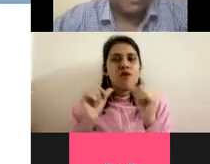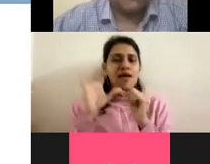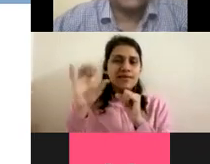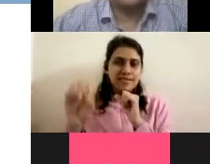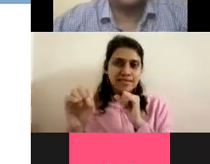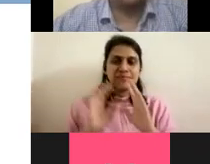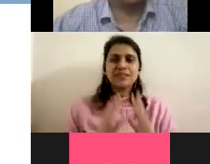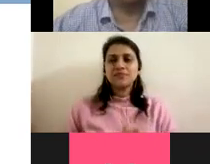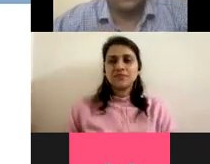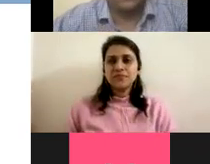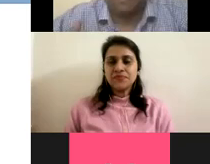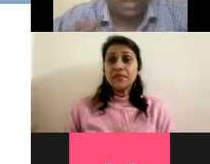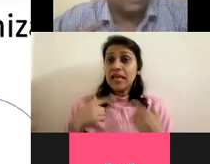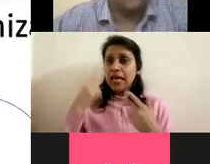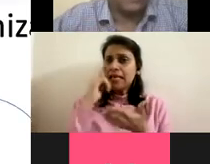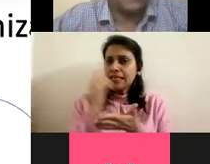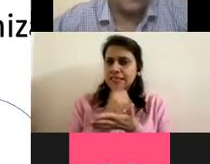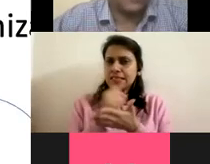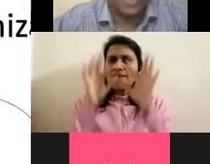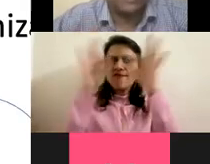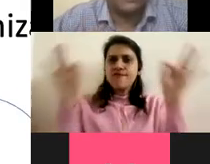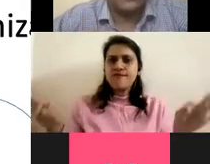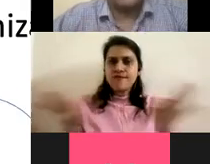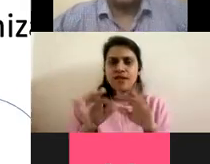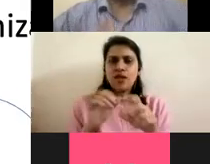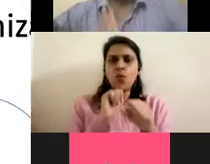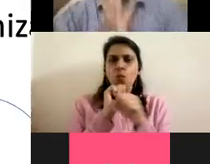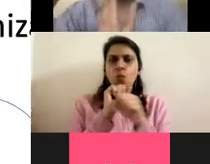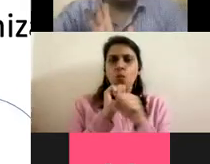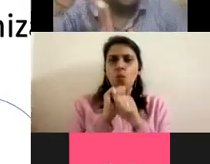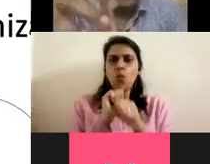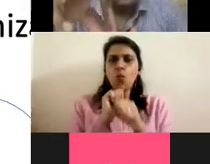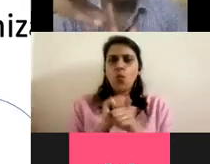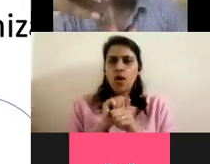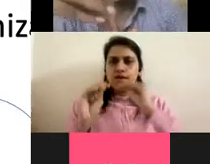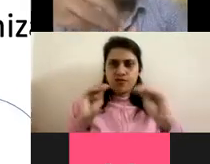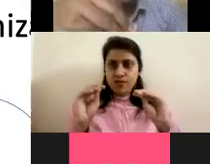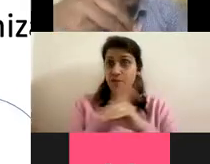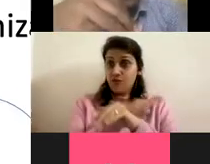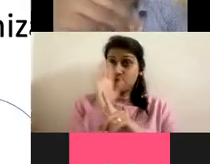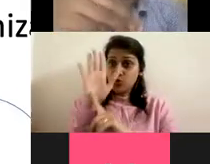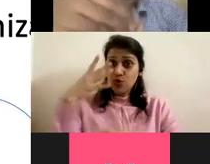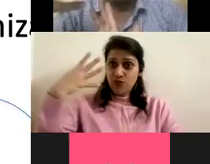practice so I'm trying to give you a framework now apne humne char cheeze dekhi thi recruitment inclusive how do we